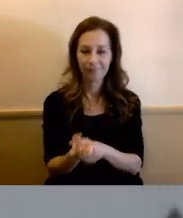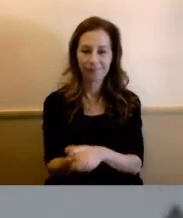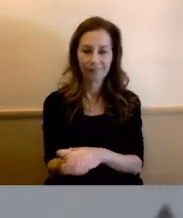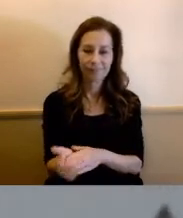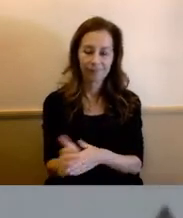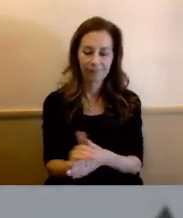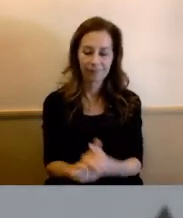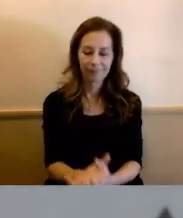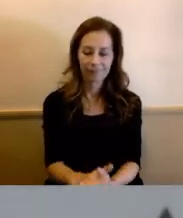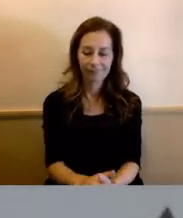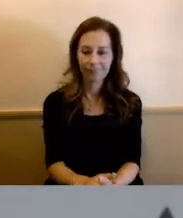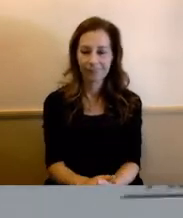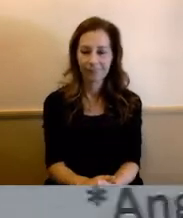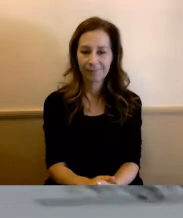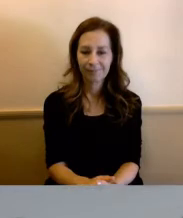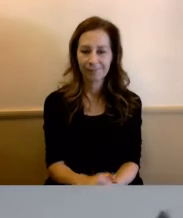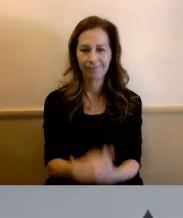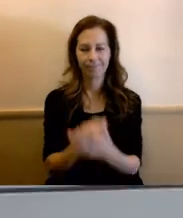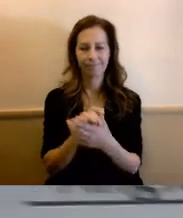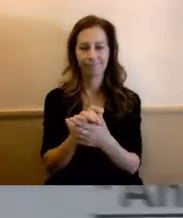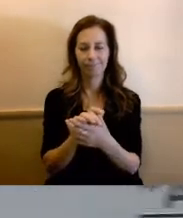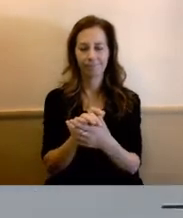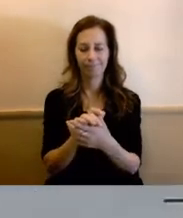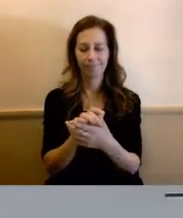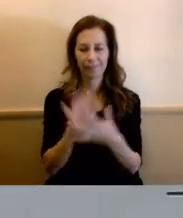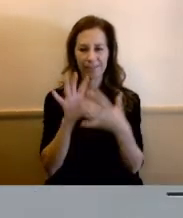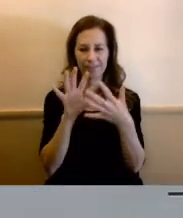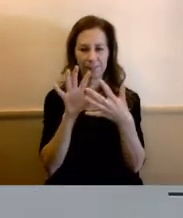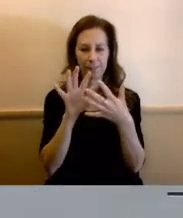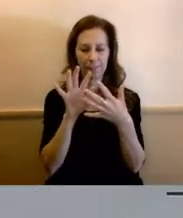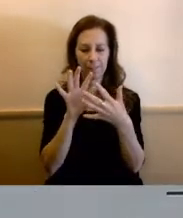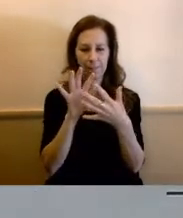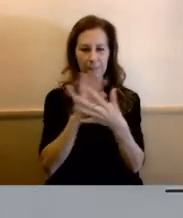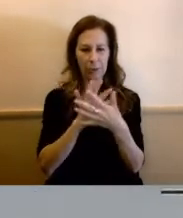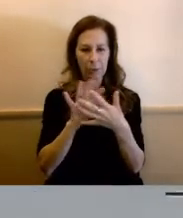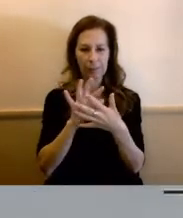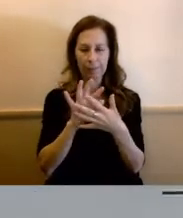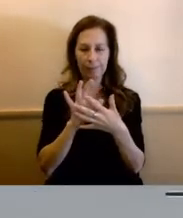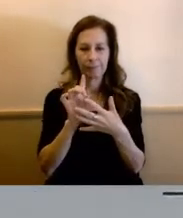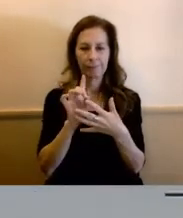Let me adjust this because it's looking, need to refocus. Okay.